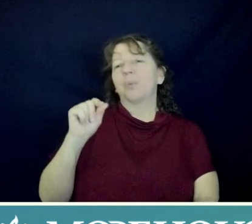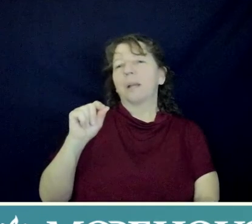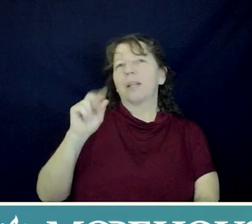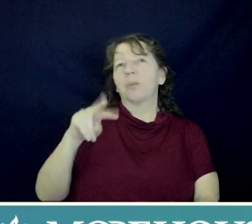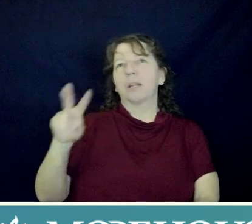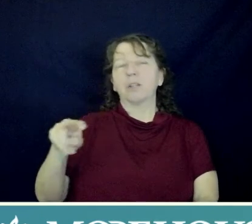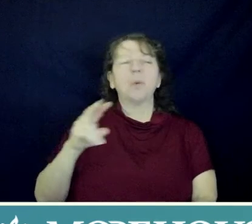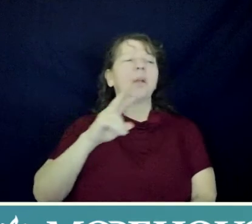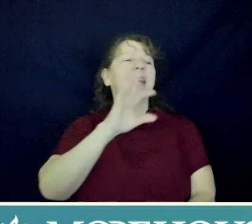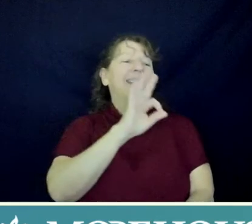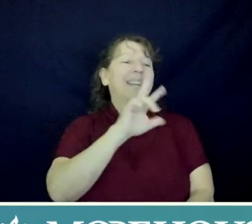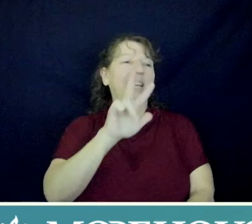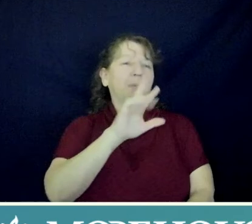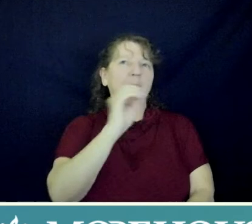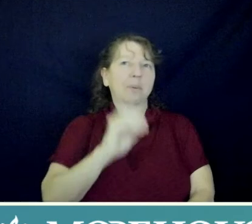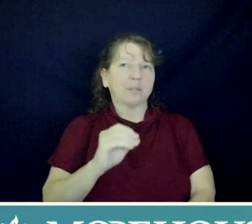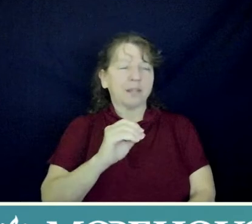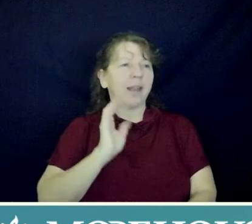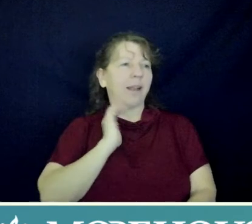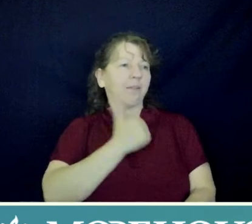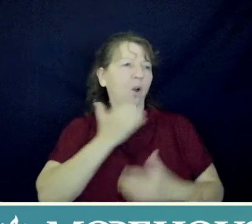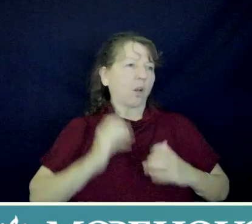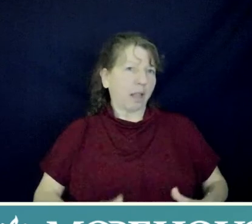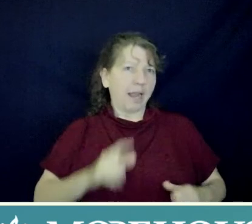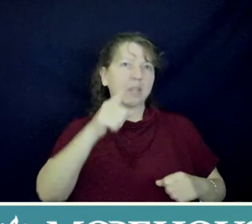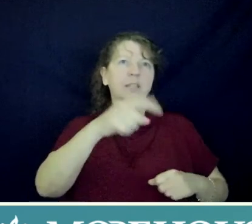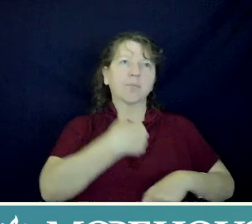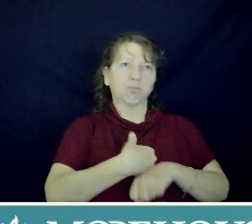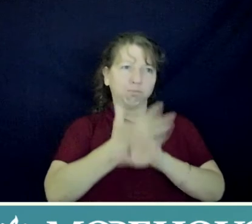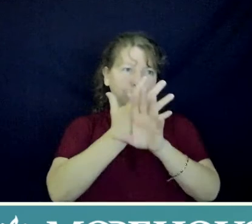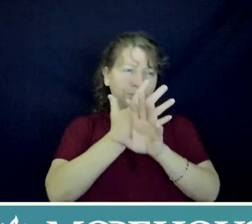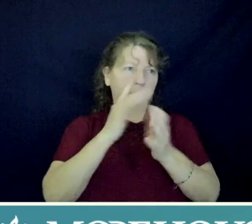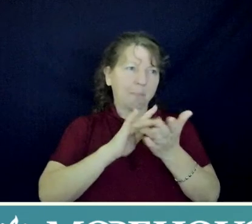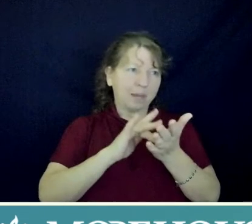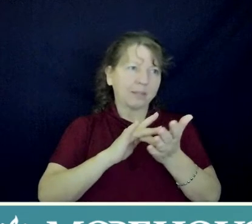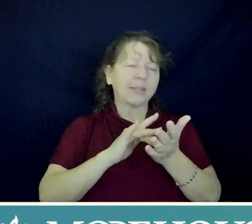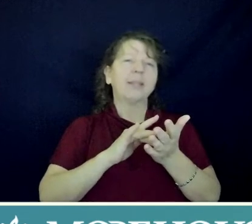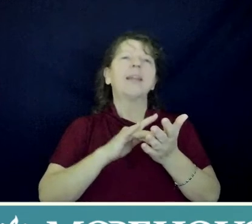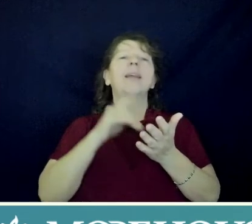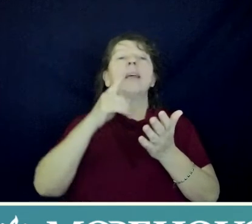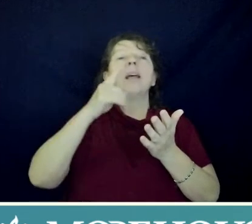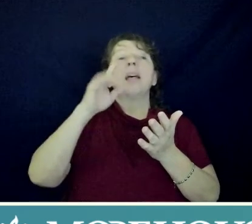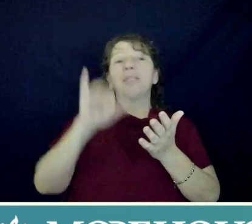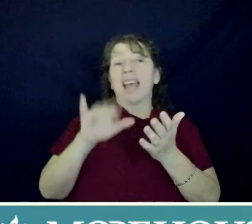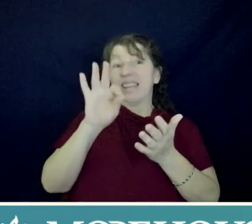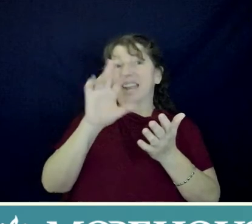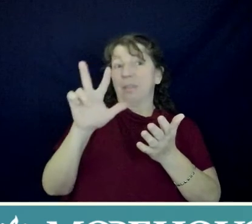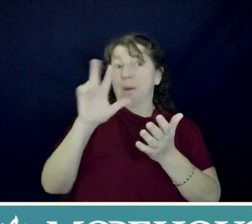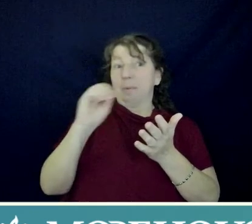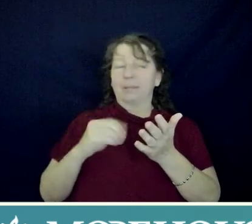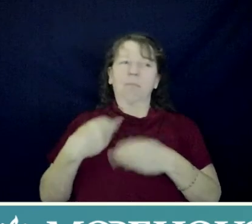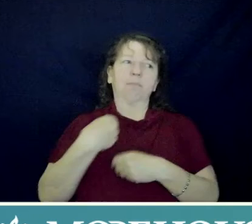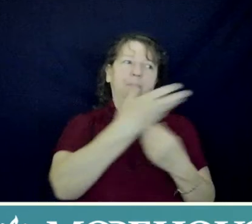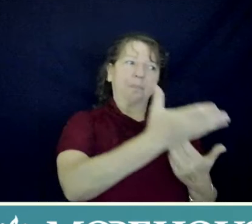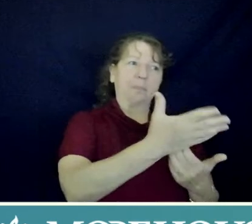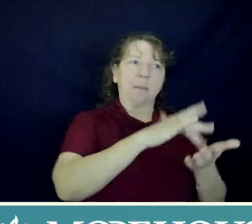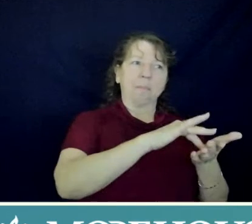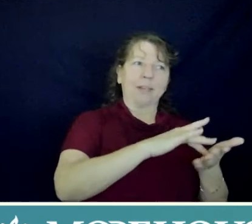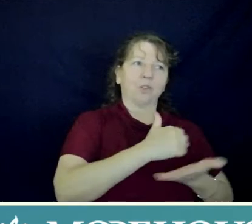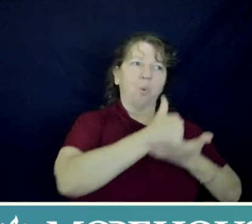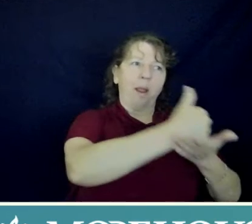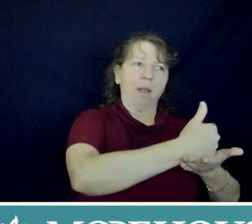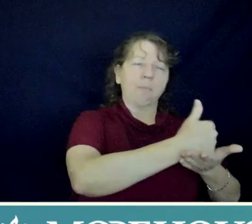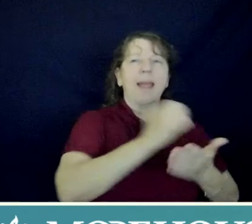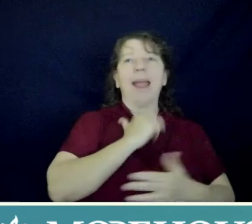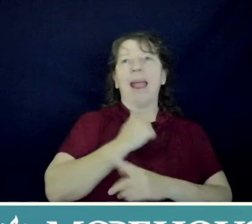have received care through the telemedicine platform achieve viral load suppression, but our goal is to be at